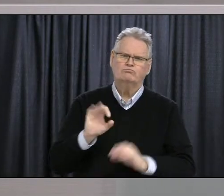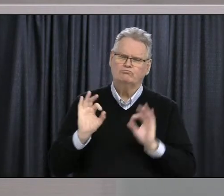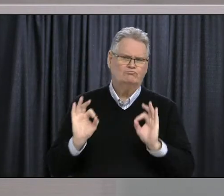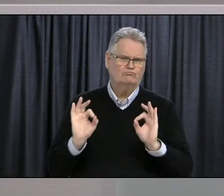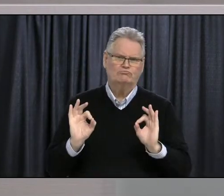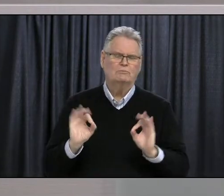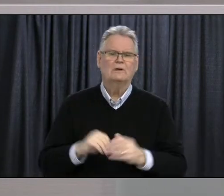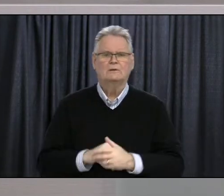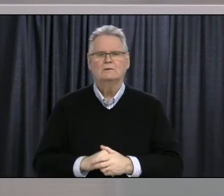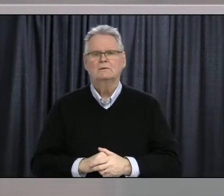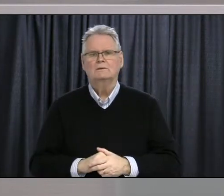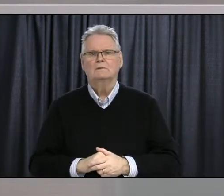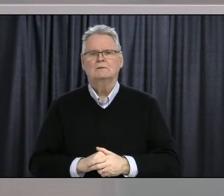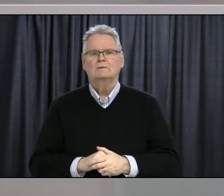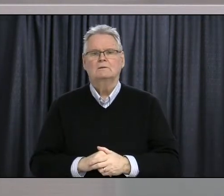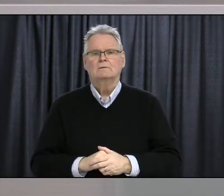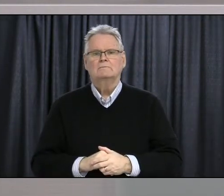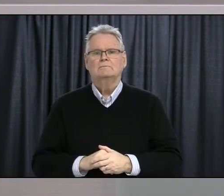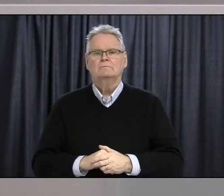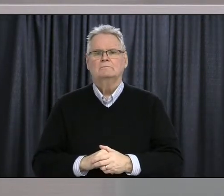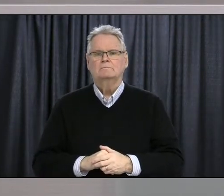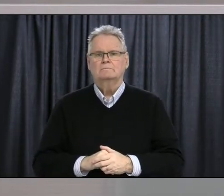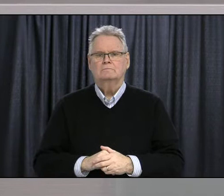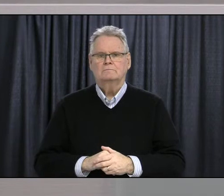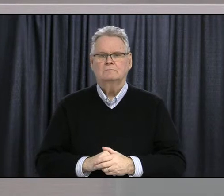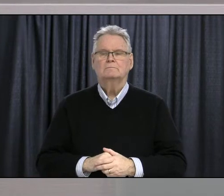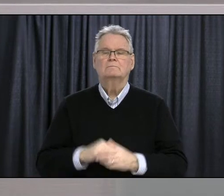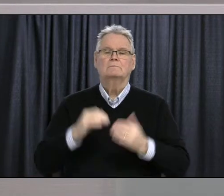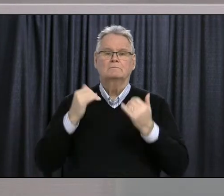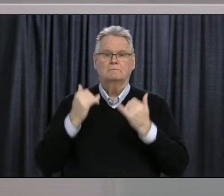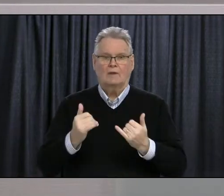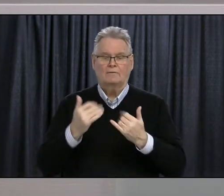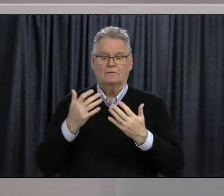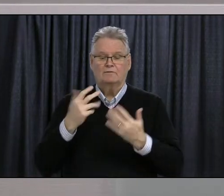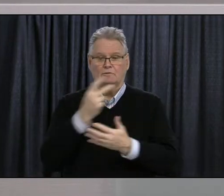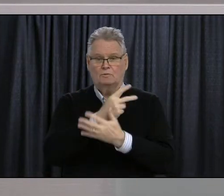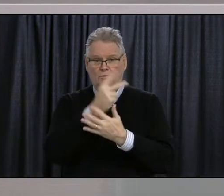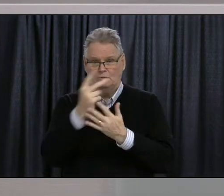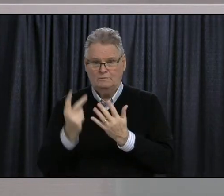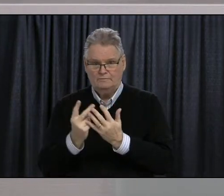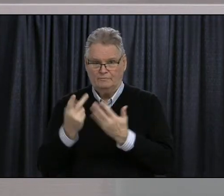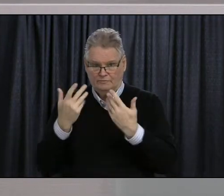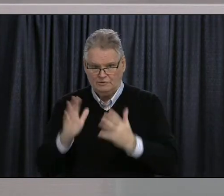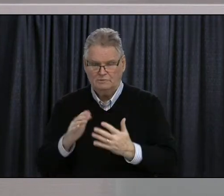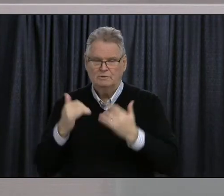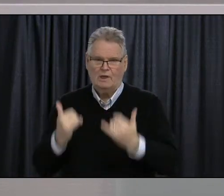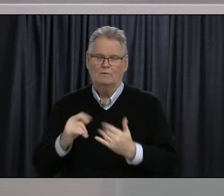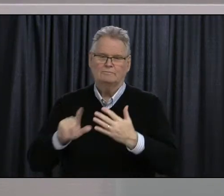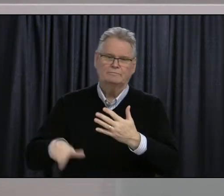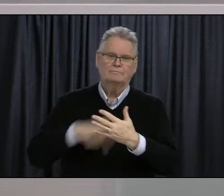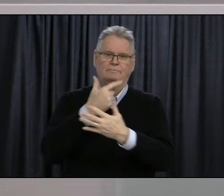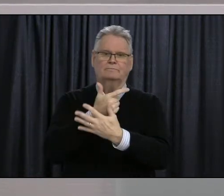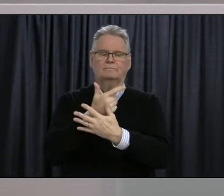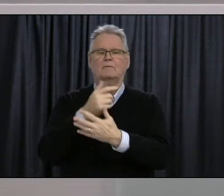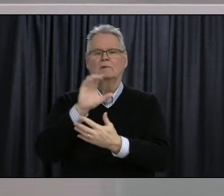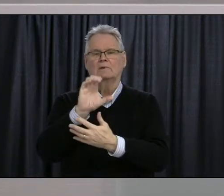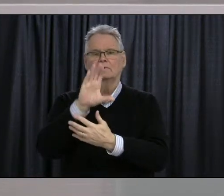back through each reporter to see if you have one final question. Mark Quinn with CBC, do you have a final question?